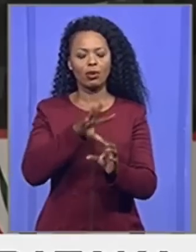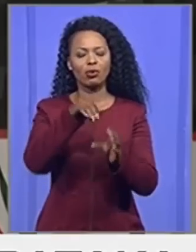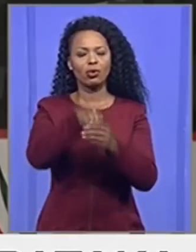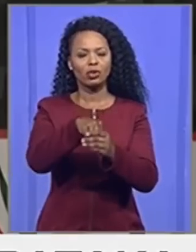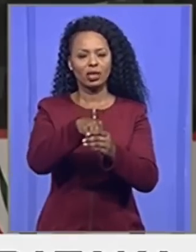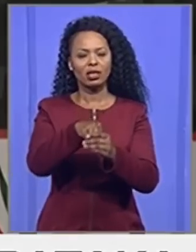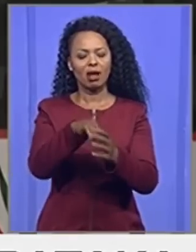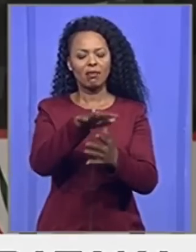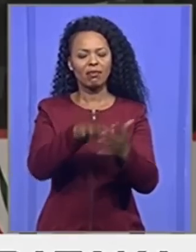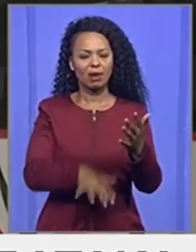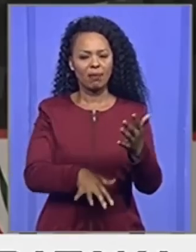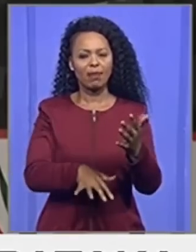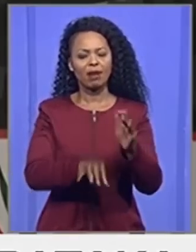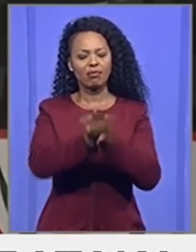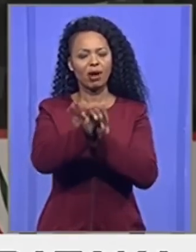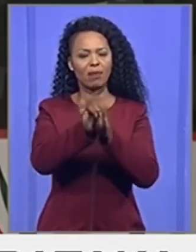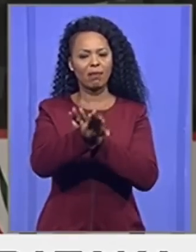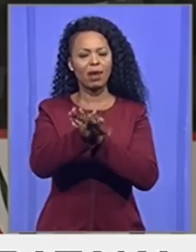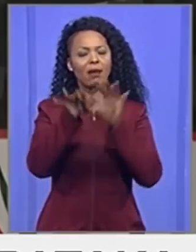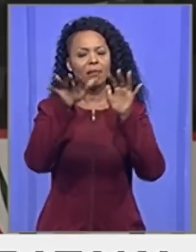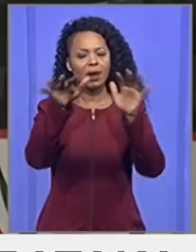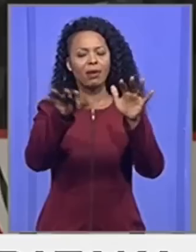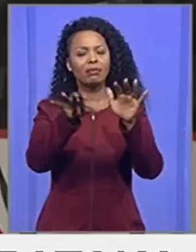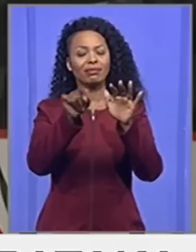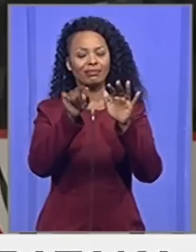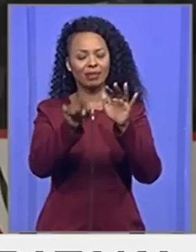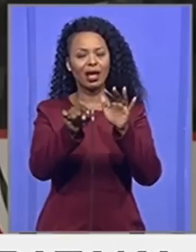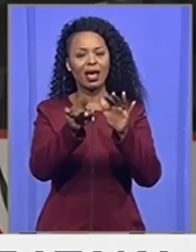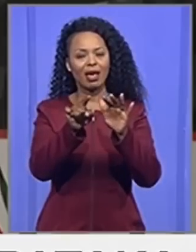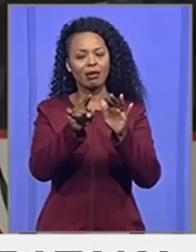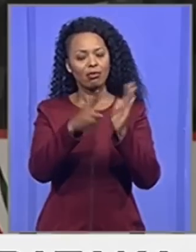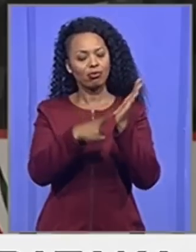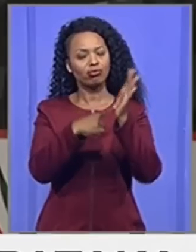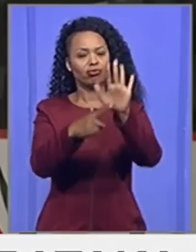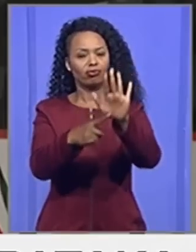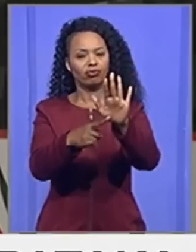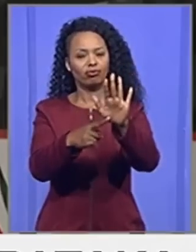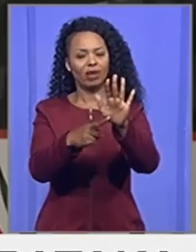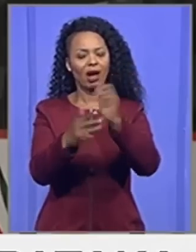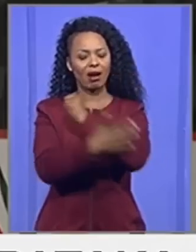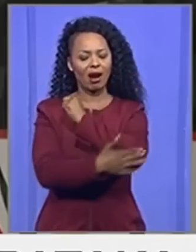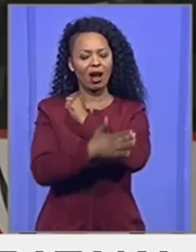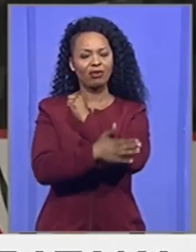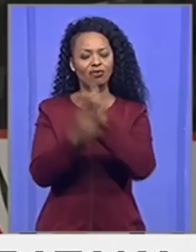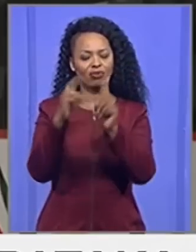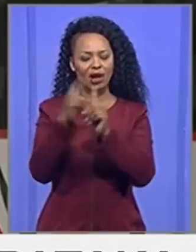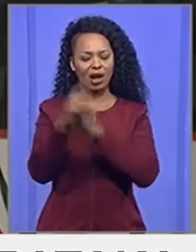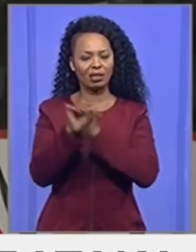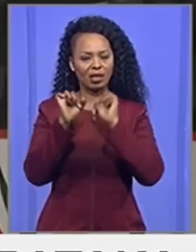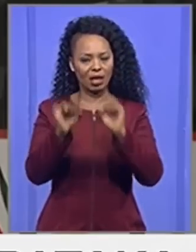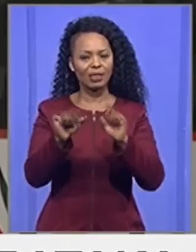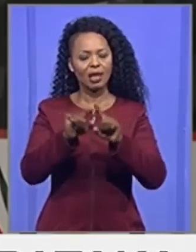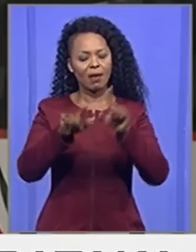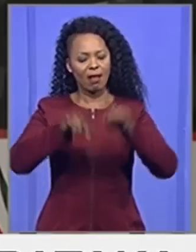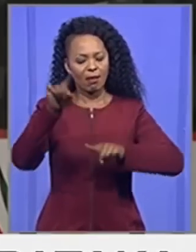in commercial and public media that reflects the country's cultural and